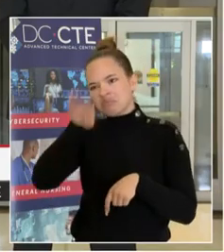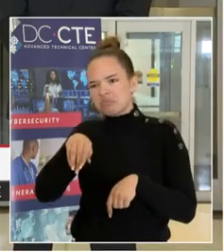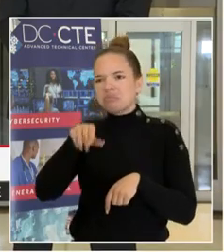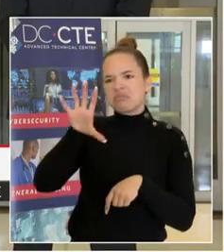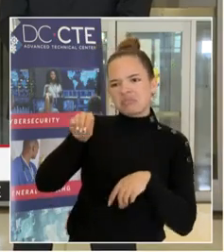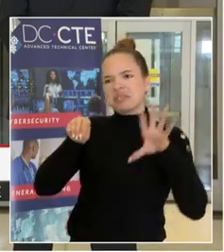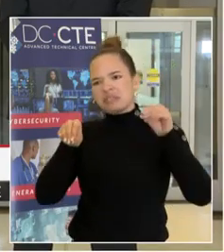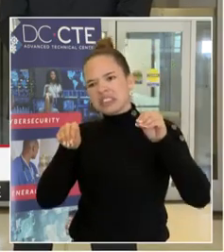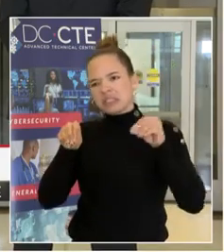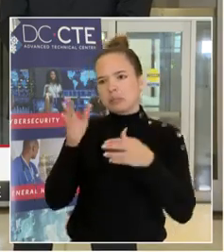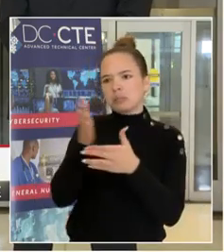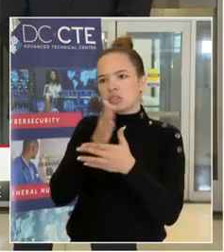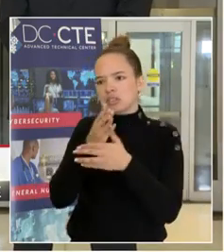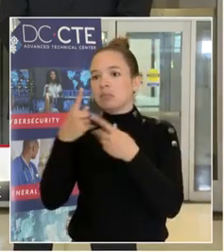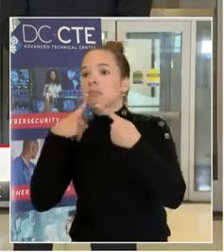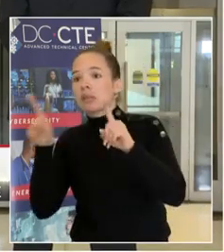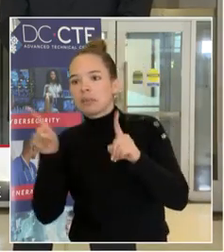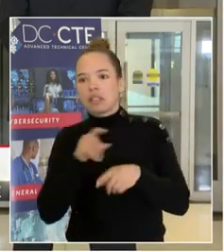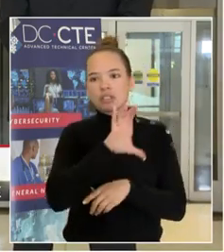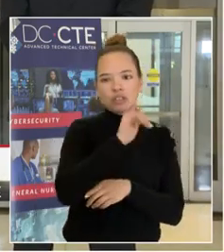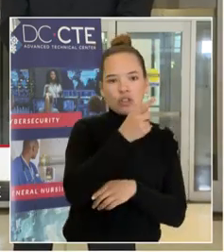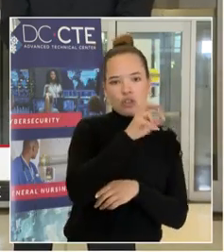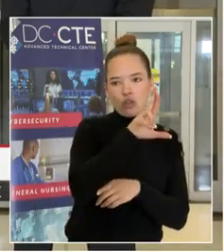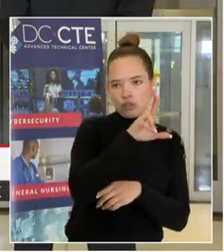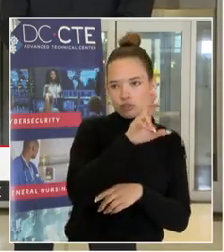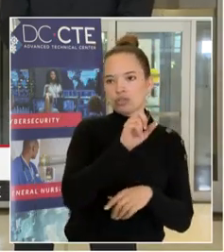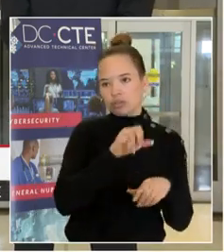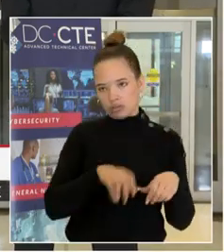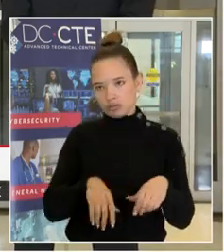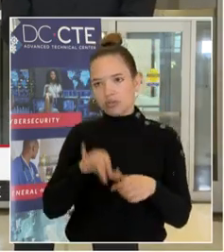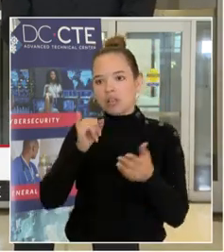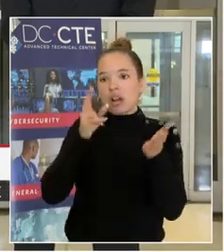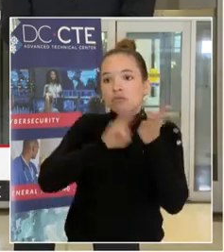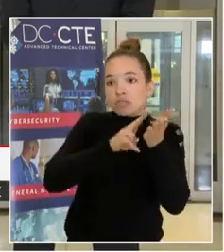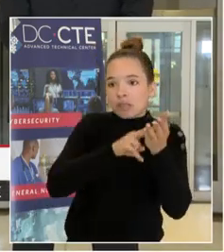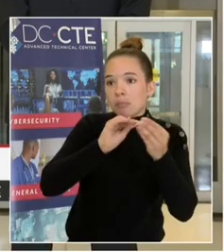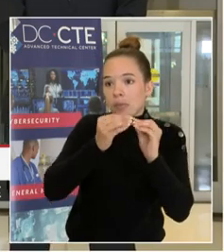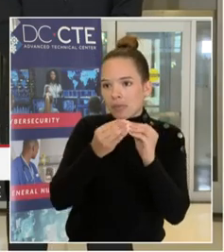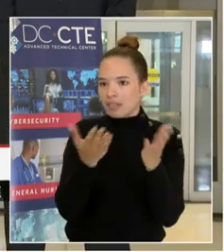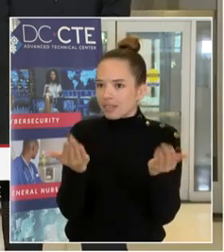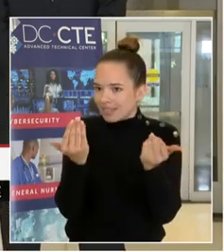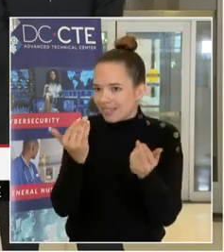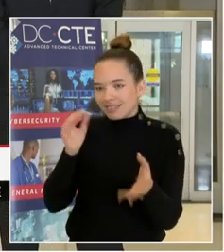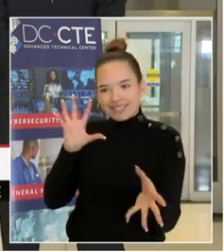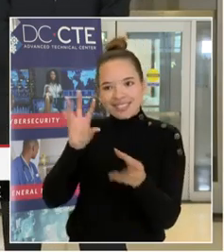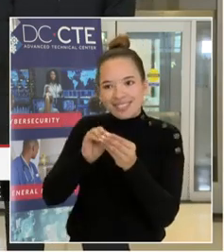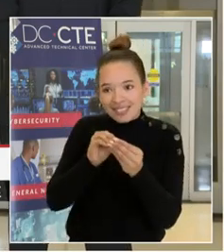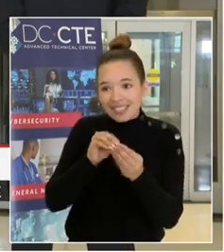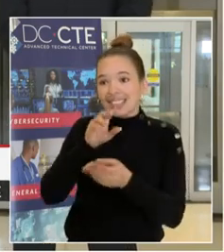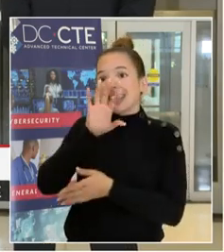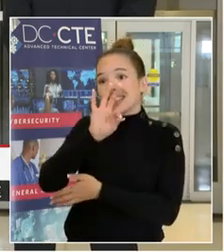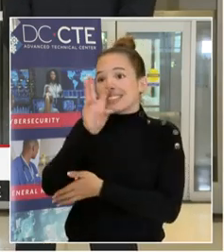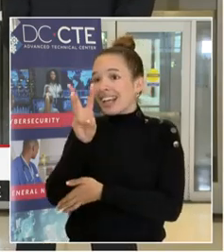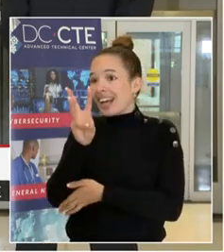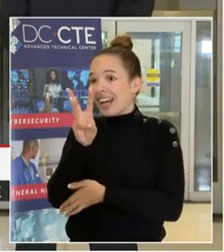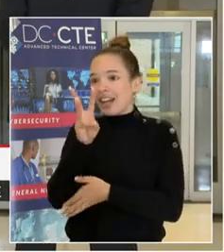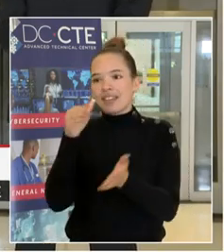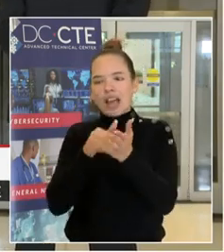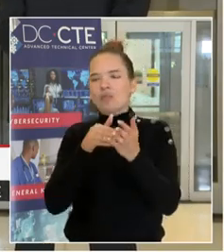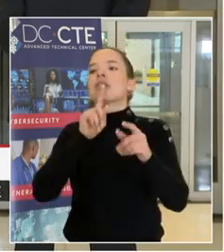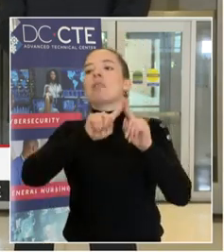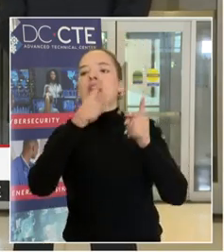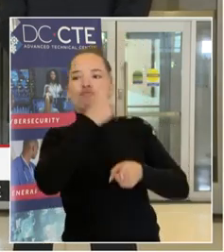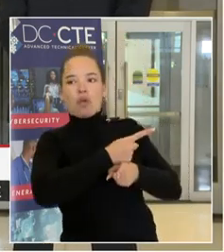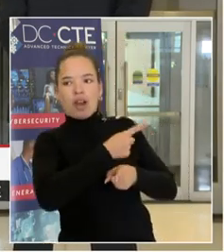achievement, the enrollment. You said You mean Oh, the enrollment 96,000. number. I'm sorry. The total was Oh, 96,000. enrollment. I'm still on